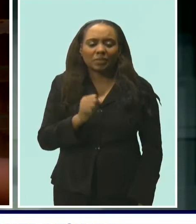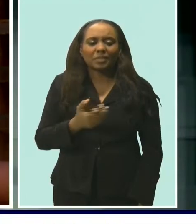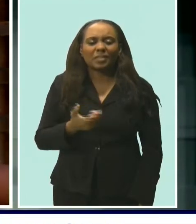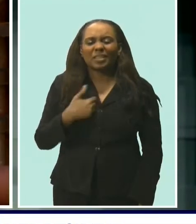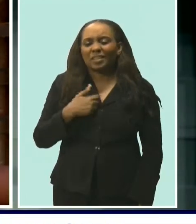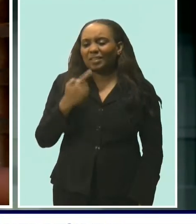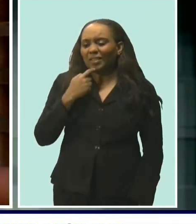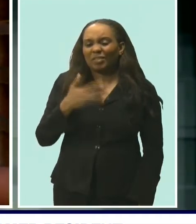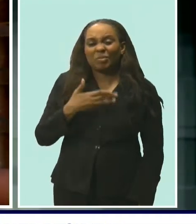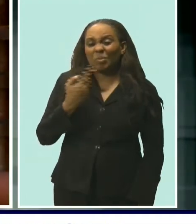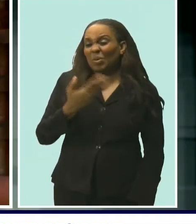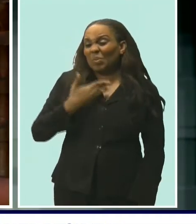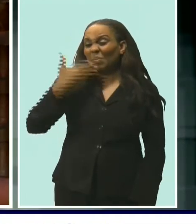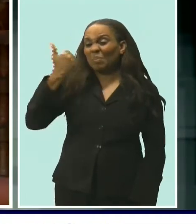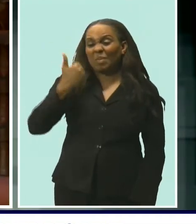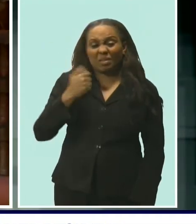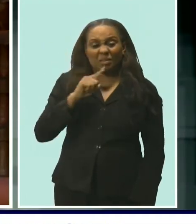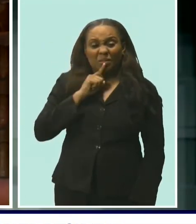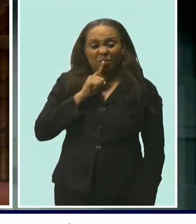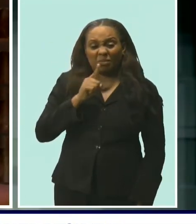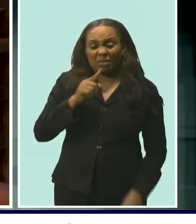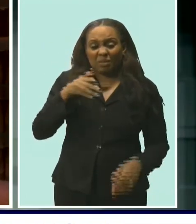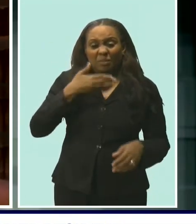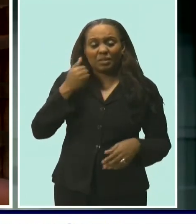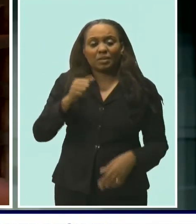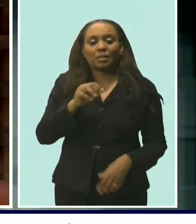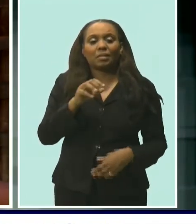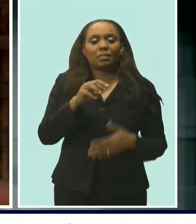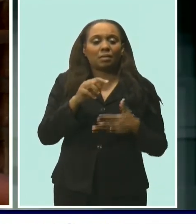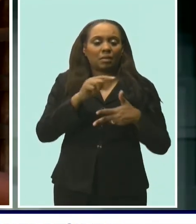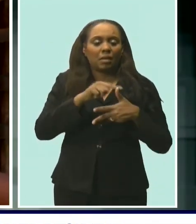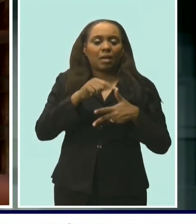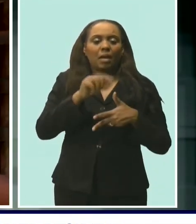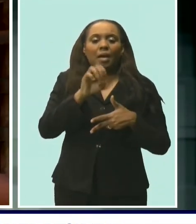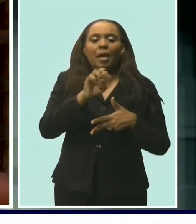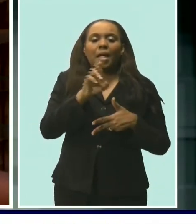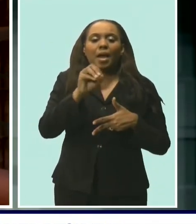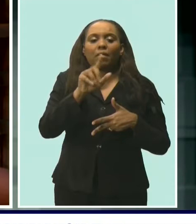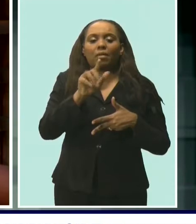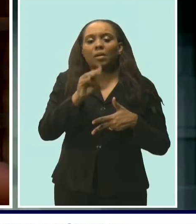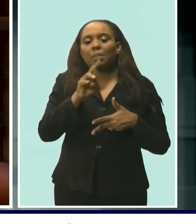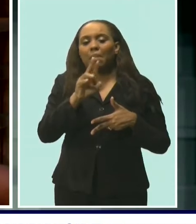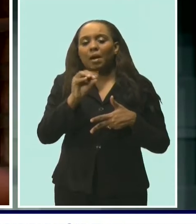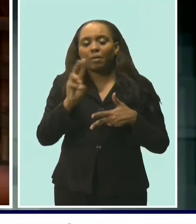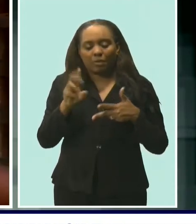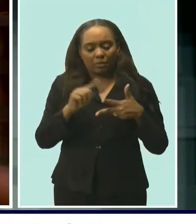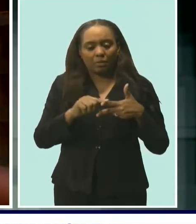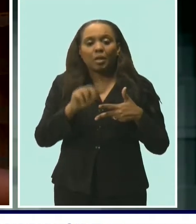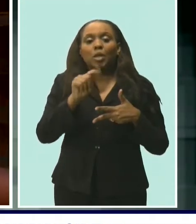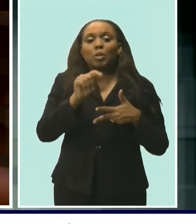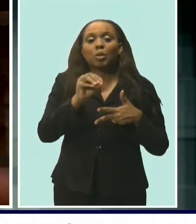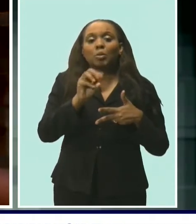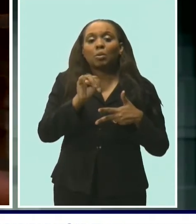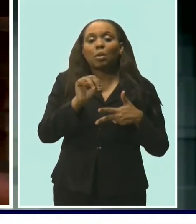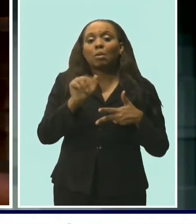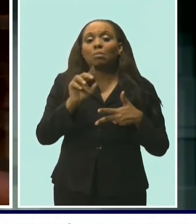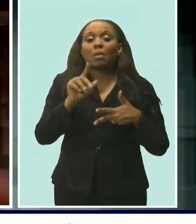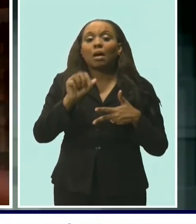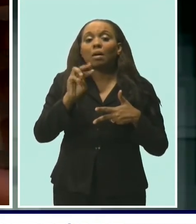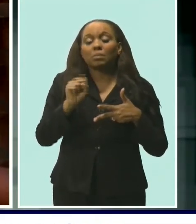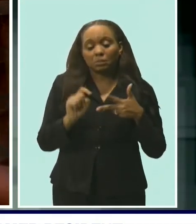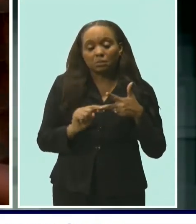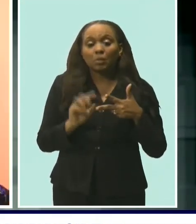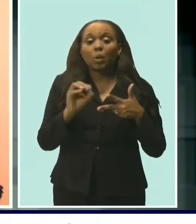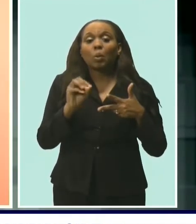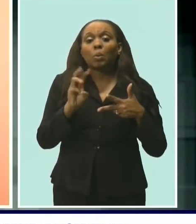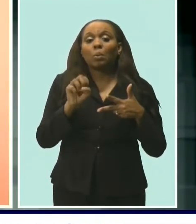of the best that we had. Araba, Tom Adams, and Owen Arthur, those are my prime ministers. I love that man to a T. Owen, he's a